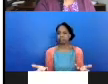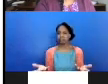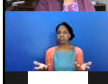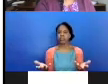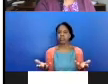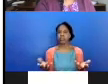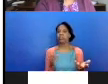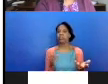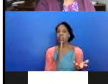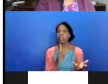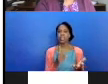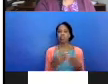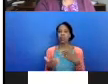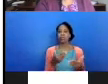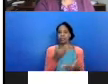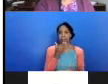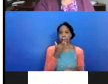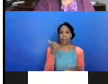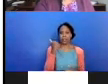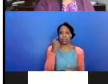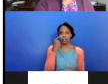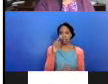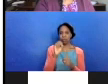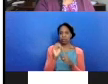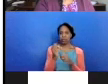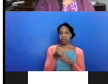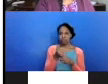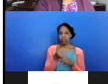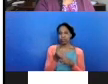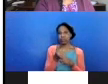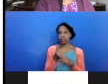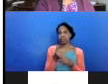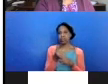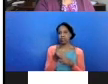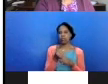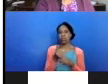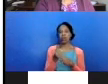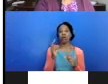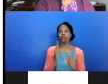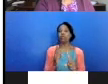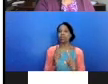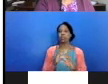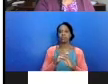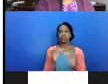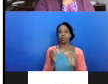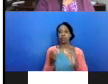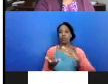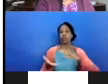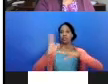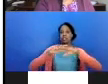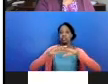so we're monitoring safety, of course, throughout this whole process, because again, we're committed to repairing harm without doing more